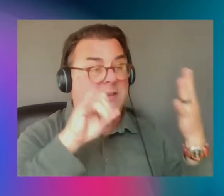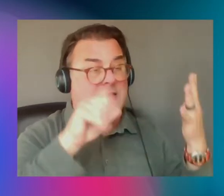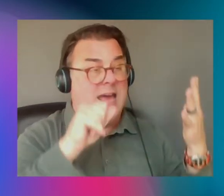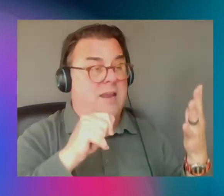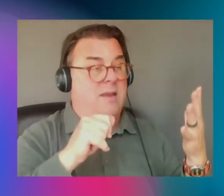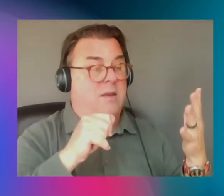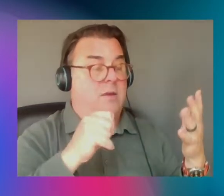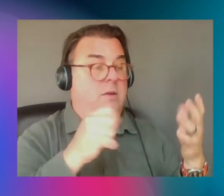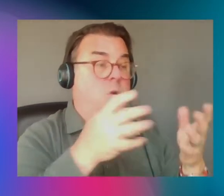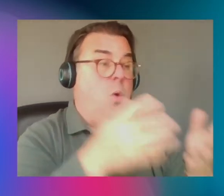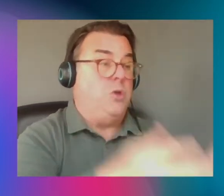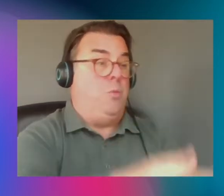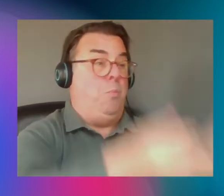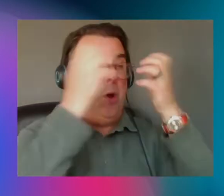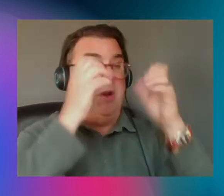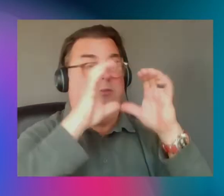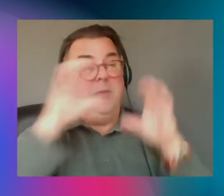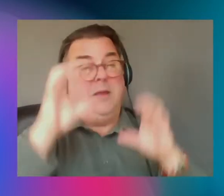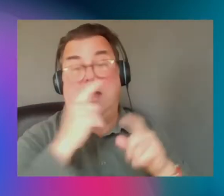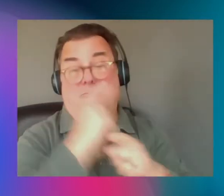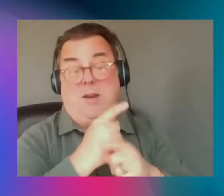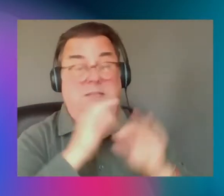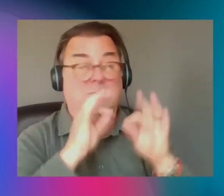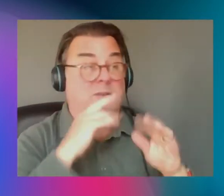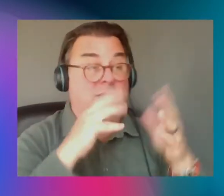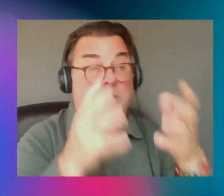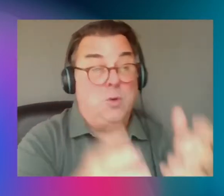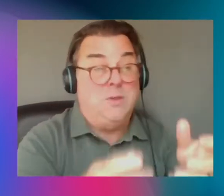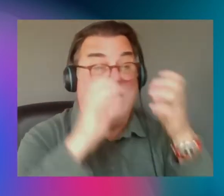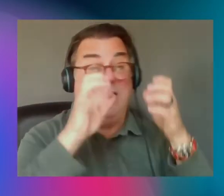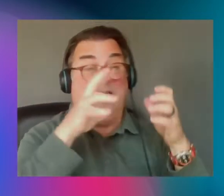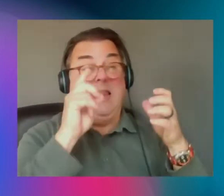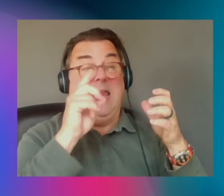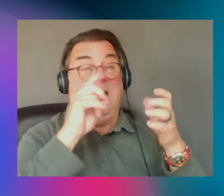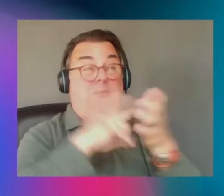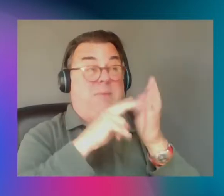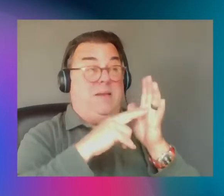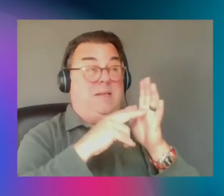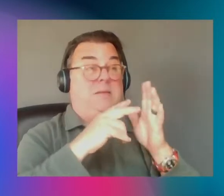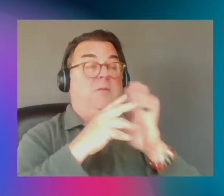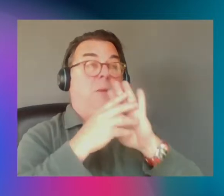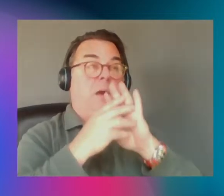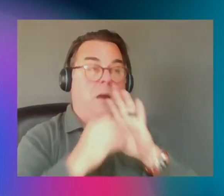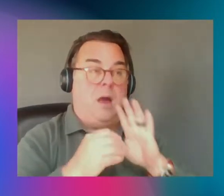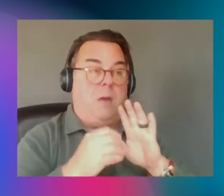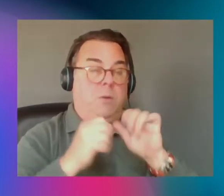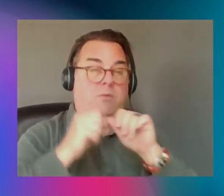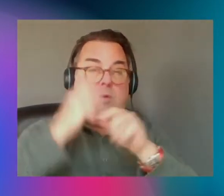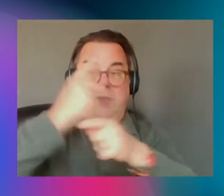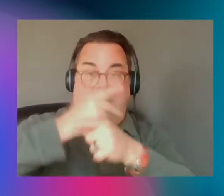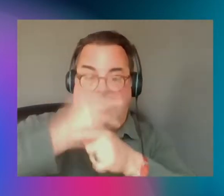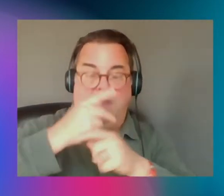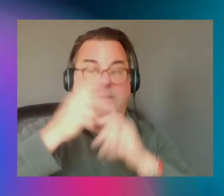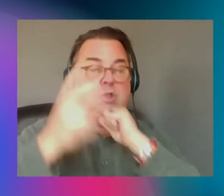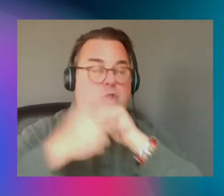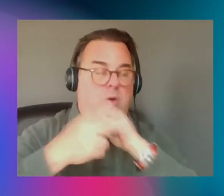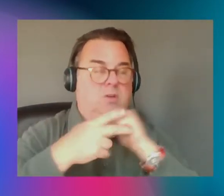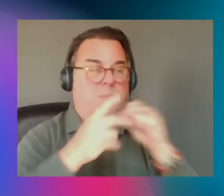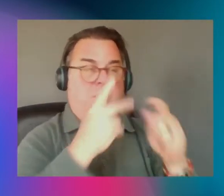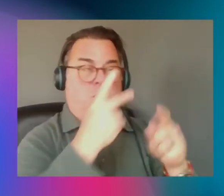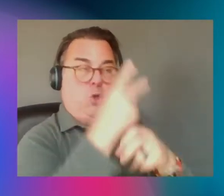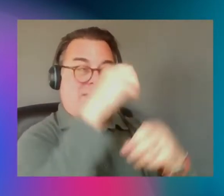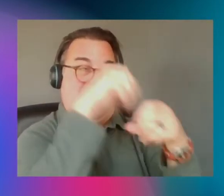cloud, which is ideal, right? Because when you take the data out of the cloud, again, you're making another copy, you have to maintain it, you have to store it. So we really want to discourage